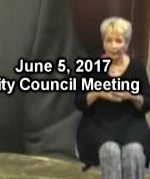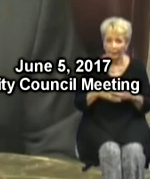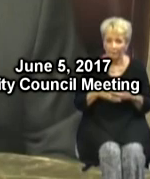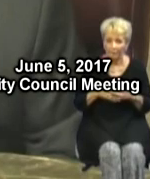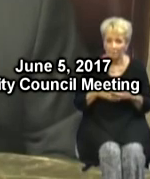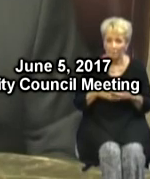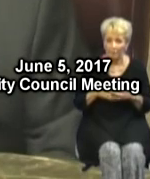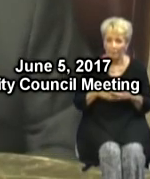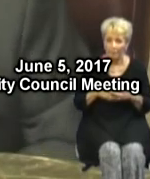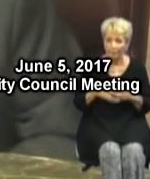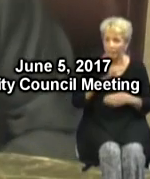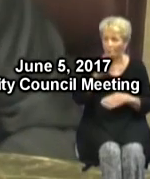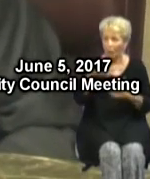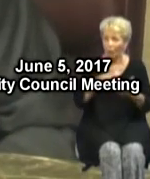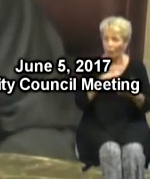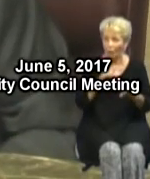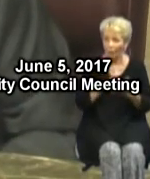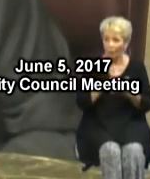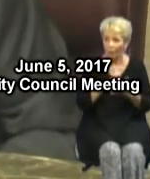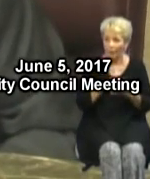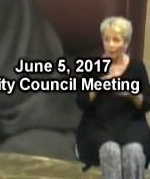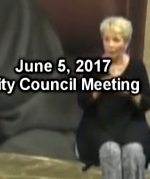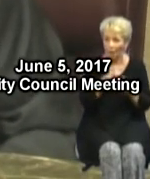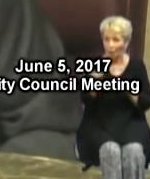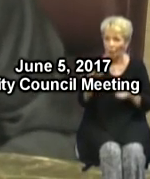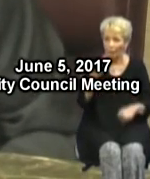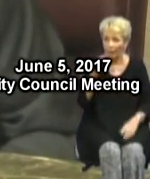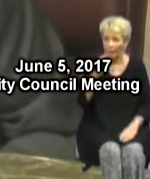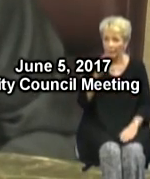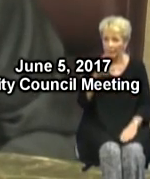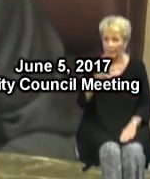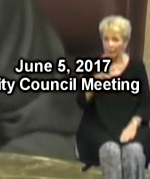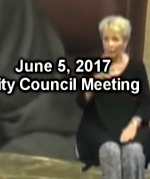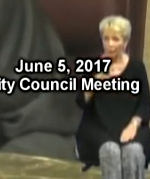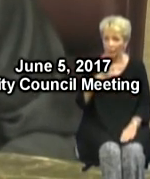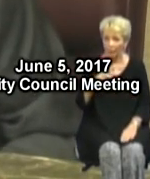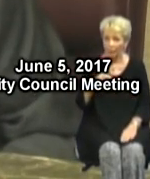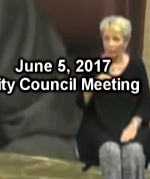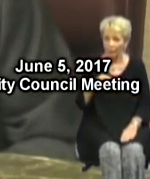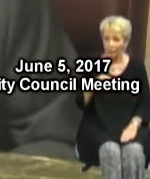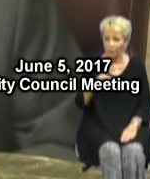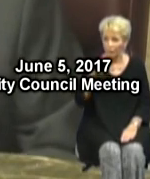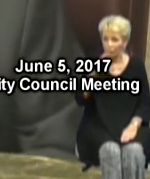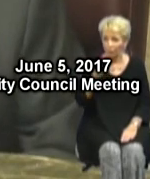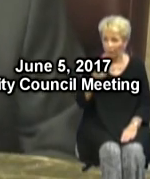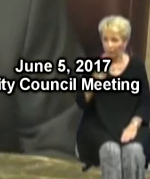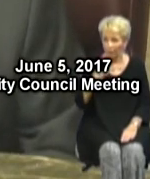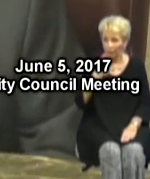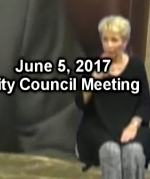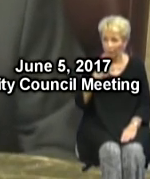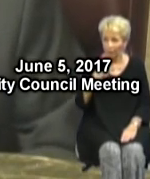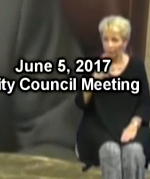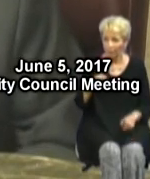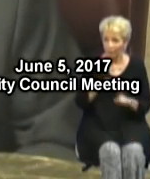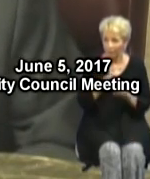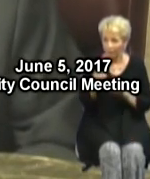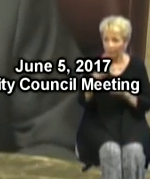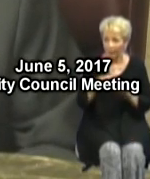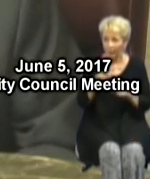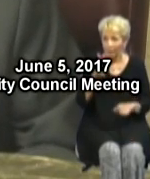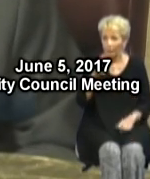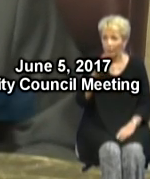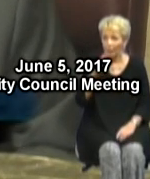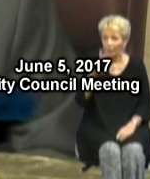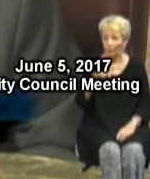Basically, all of this is off of Alexander Avenue. North Fox Street comes off, and then Kimberly